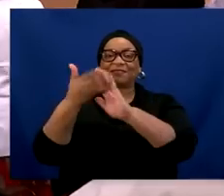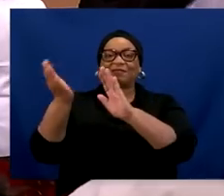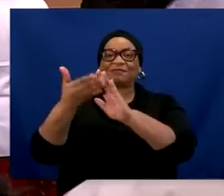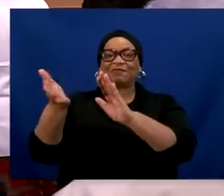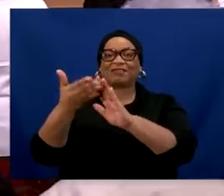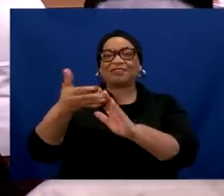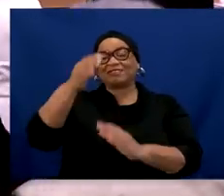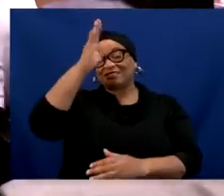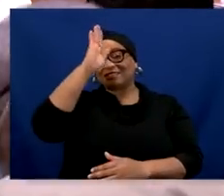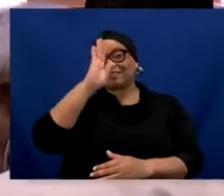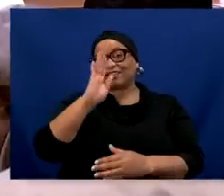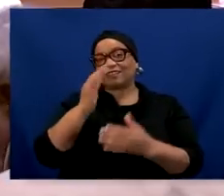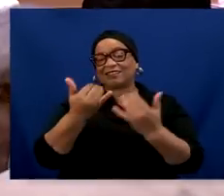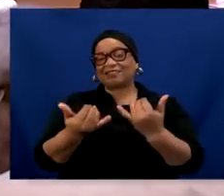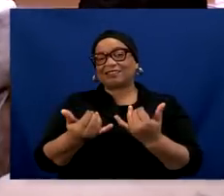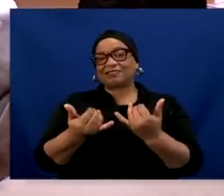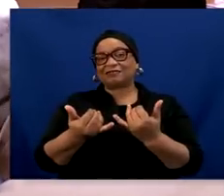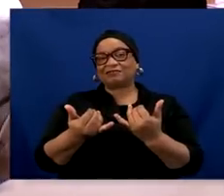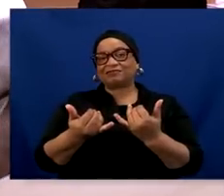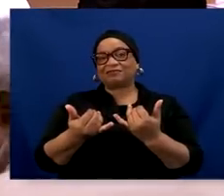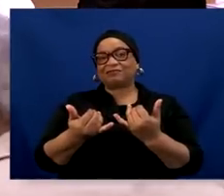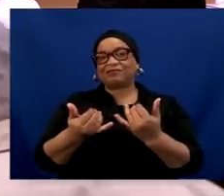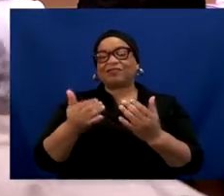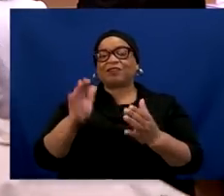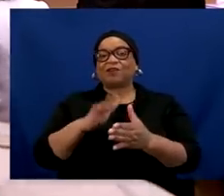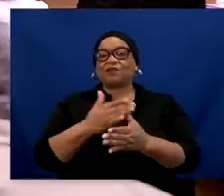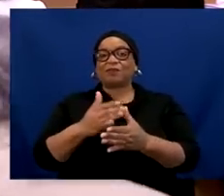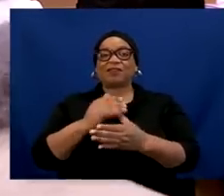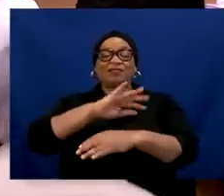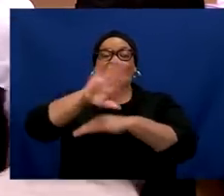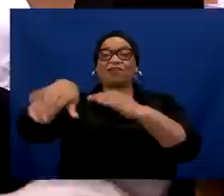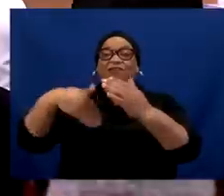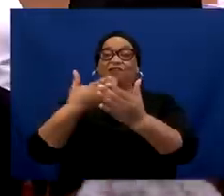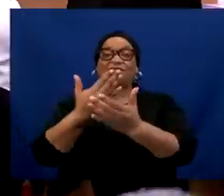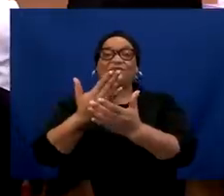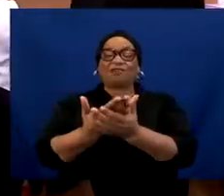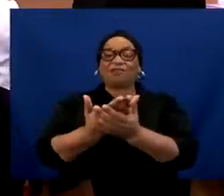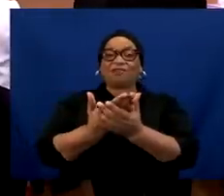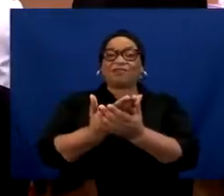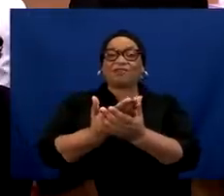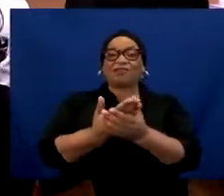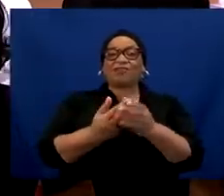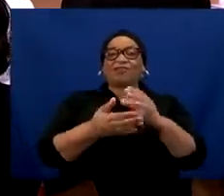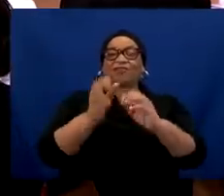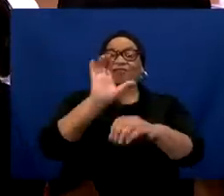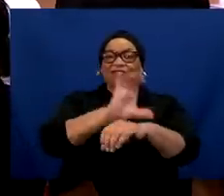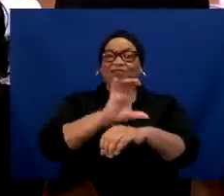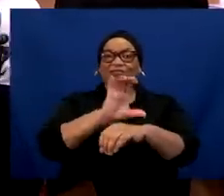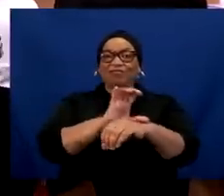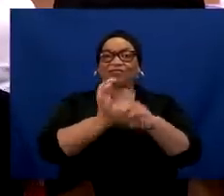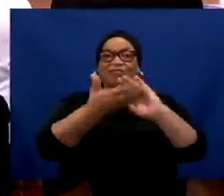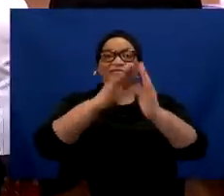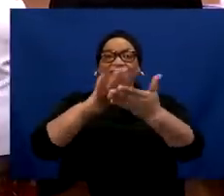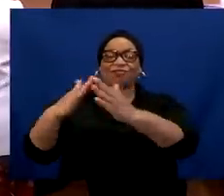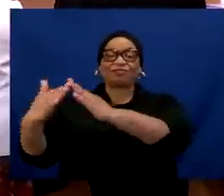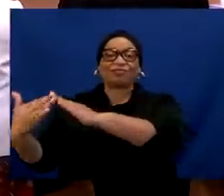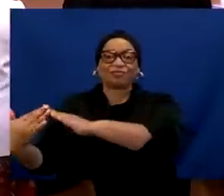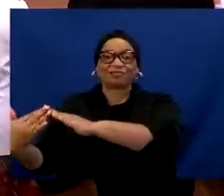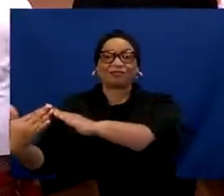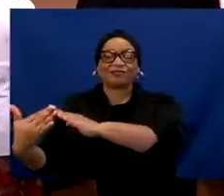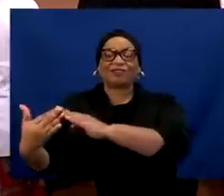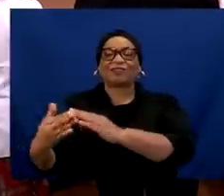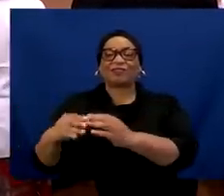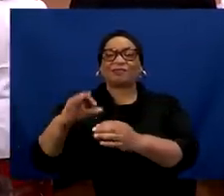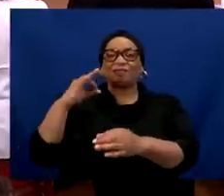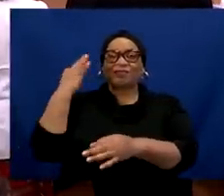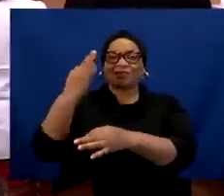that. Listen, on behalf of that entire community of faith that's behind you, all these who are before you,